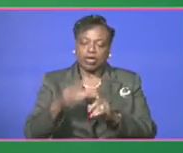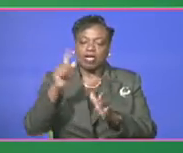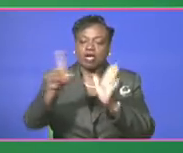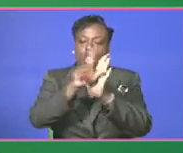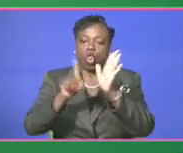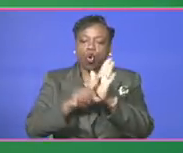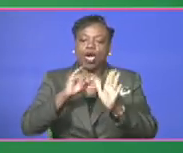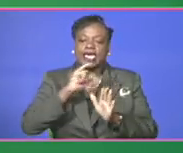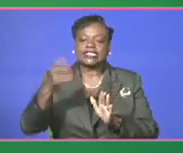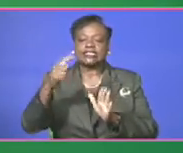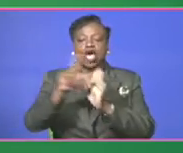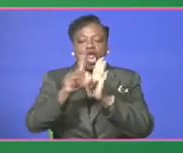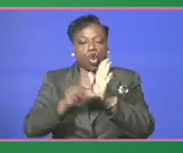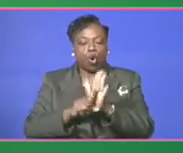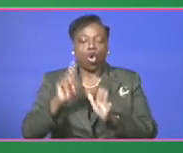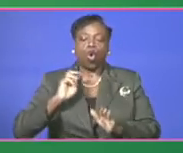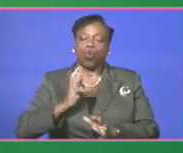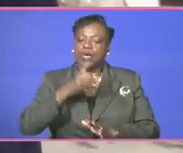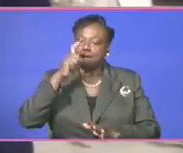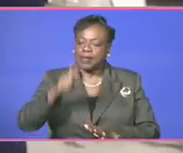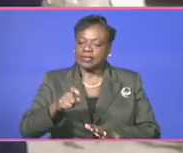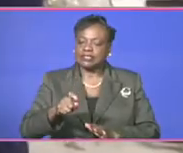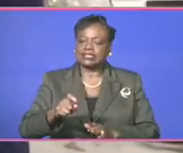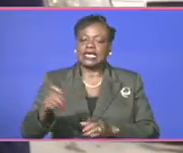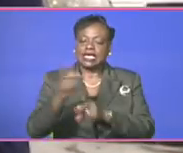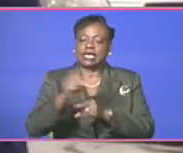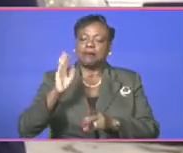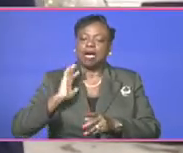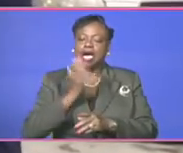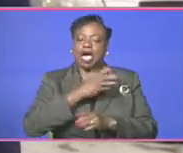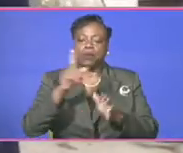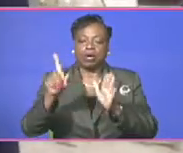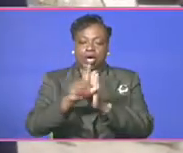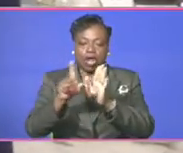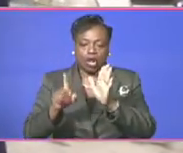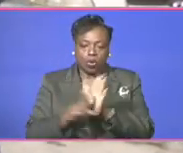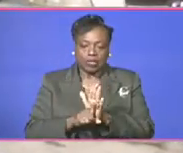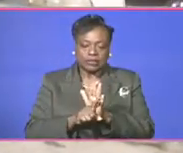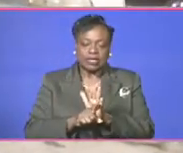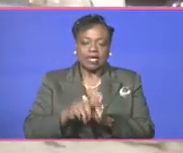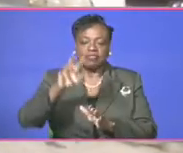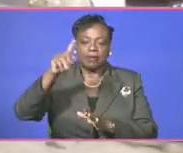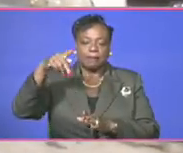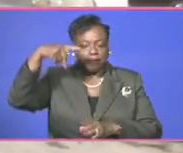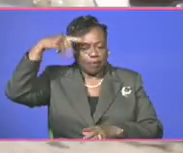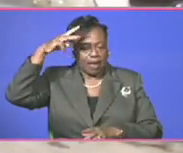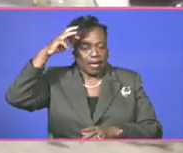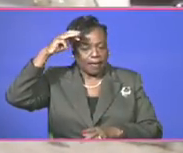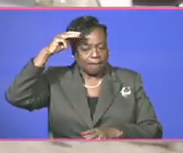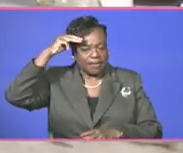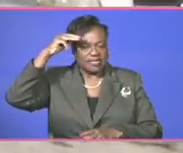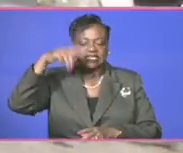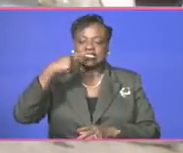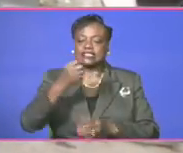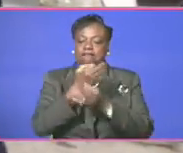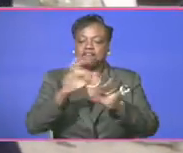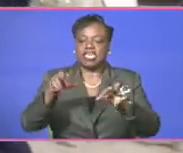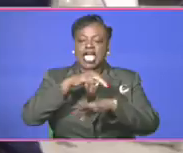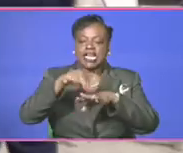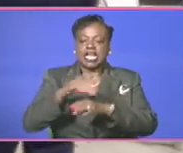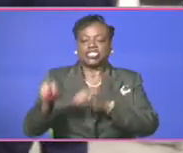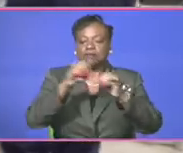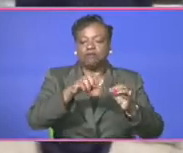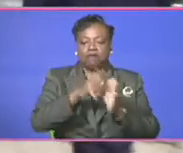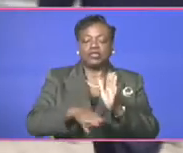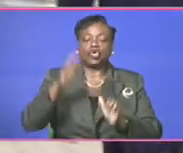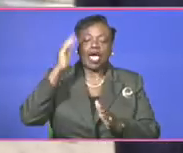and abiding by our laws. And so the Prime Minister remained adamant that the Free National Movement Administration will follow the law.